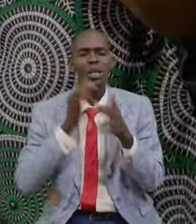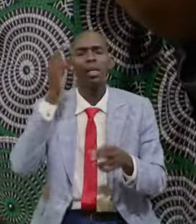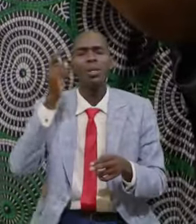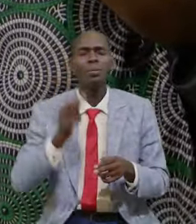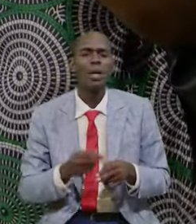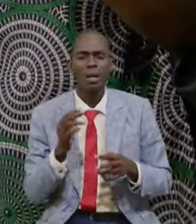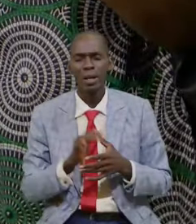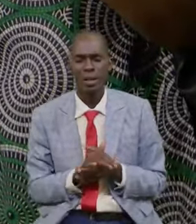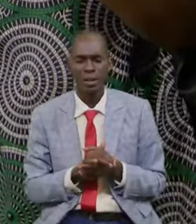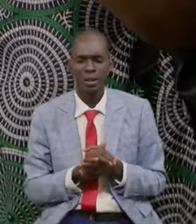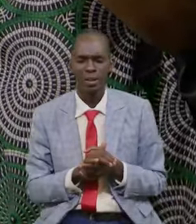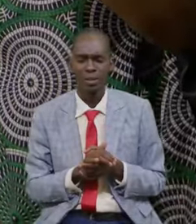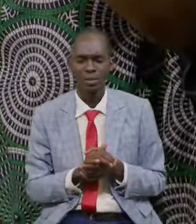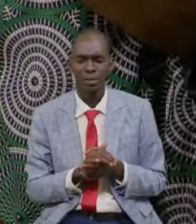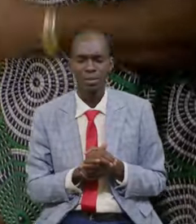name.